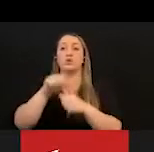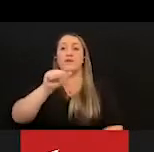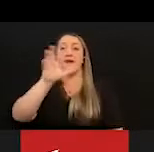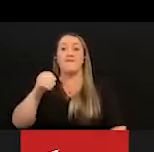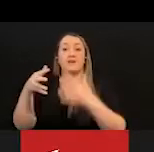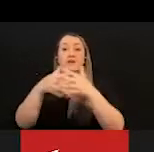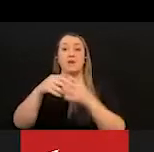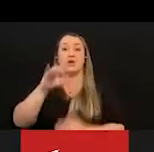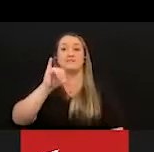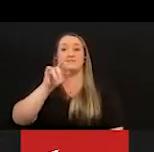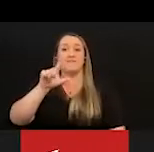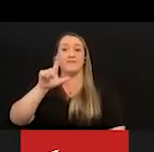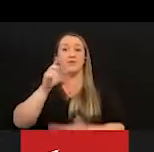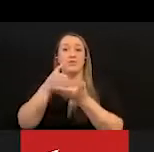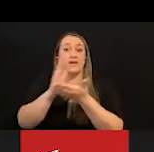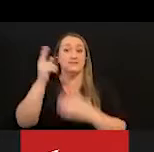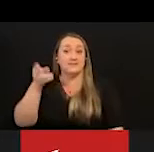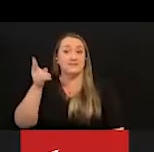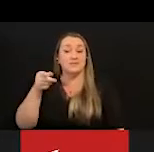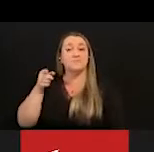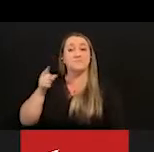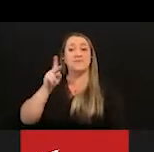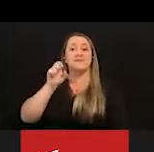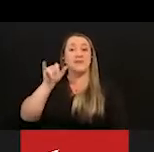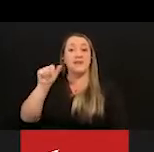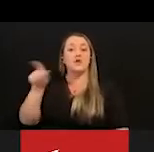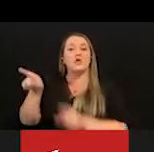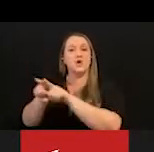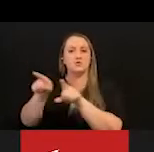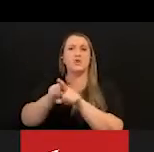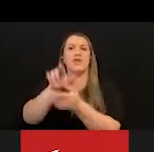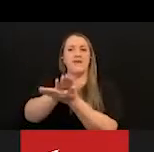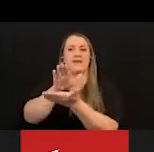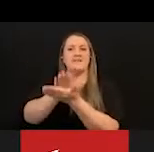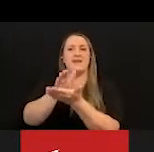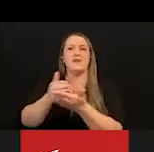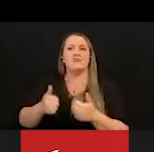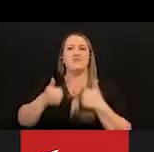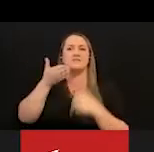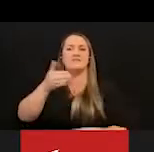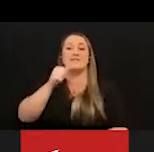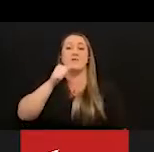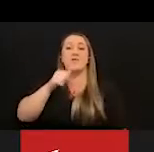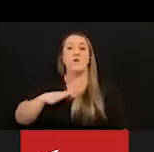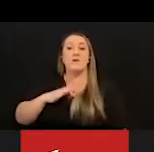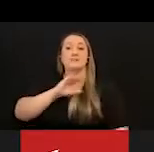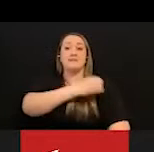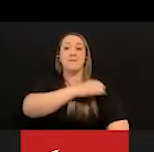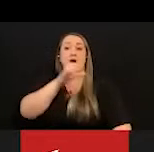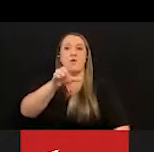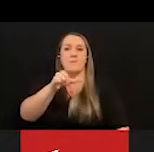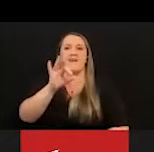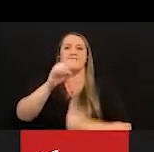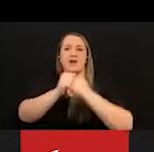history. Kienzle is also the academic in residence at the Women's Empowerment Foundation, which